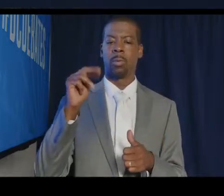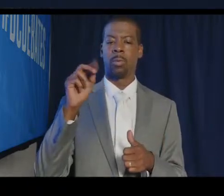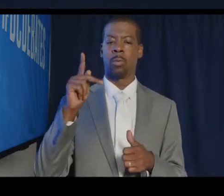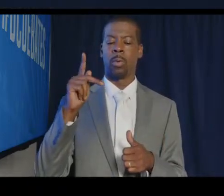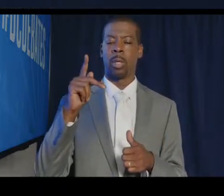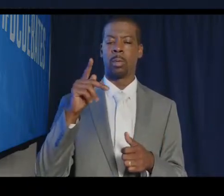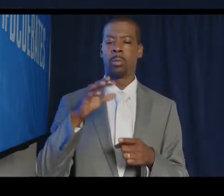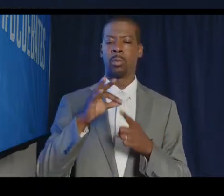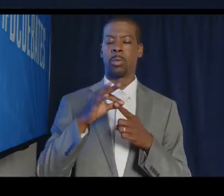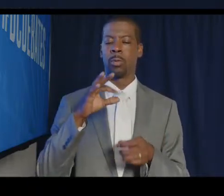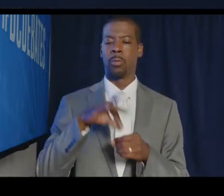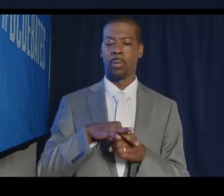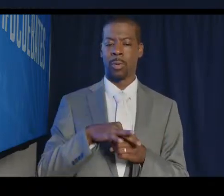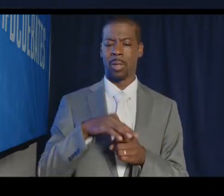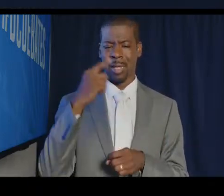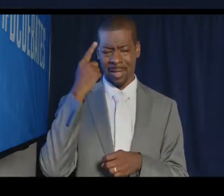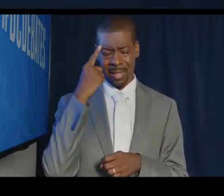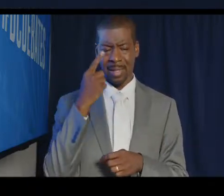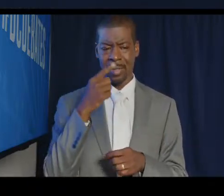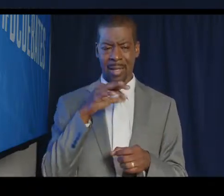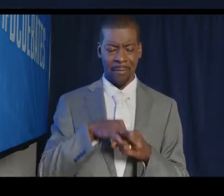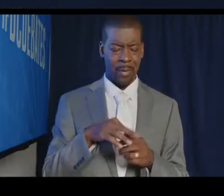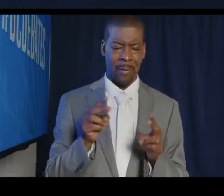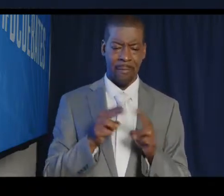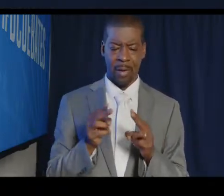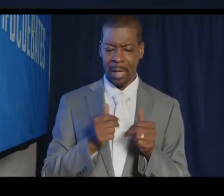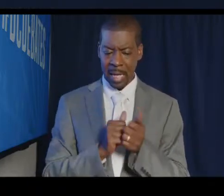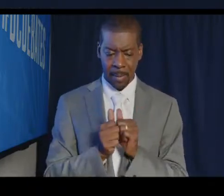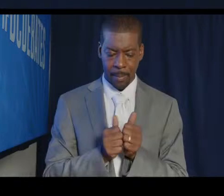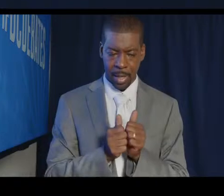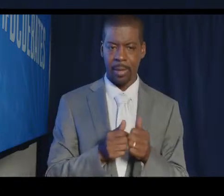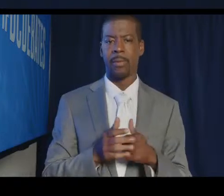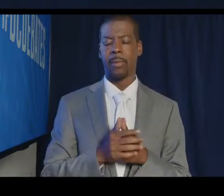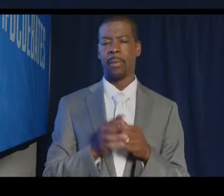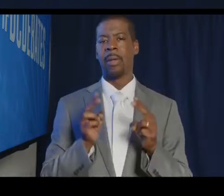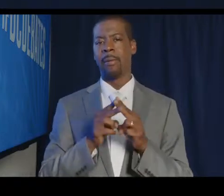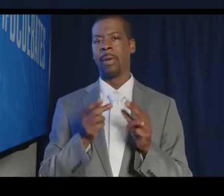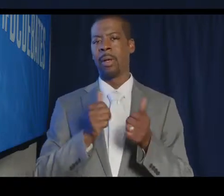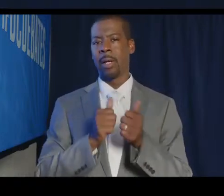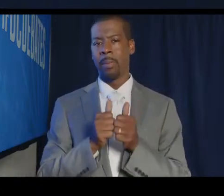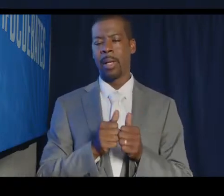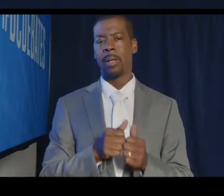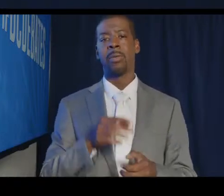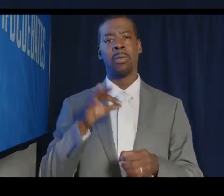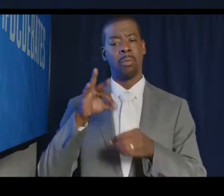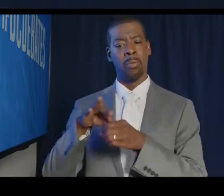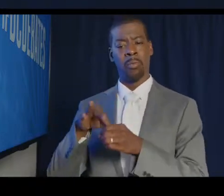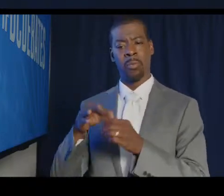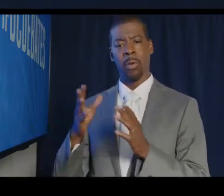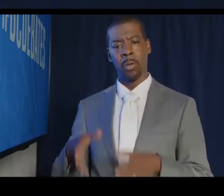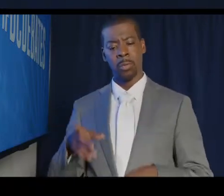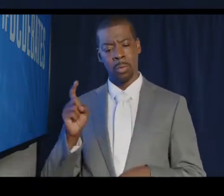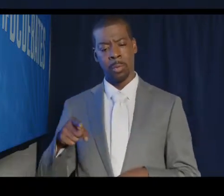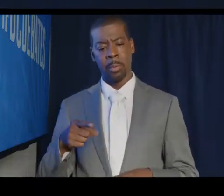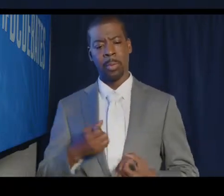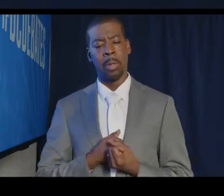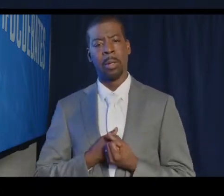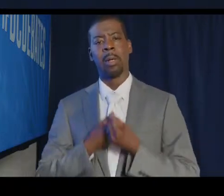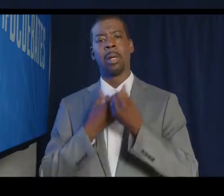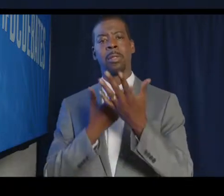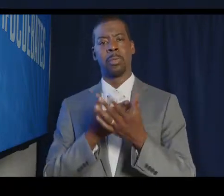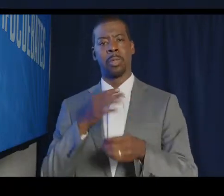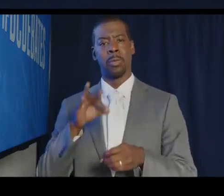are continue to be as competitive as they are, then voters deserve a better way to be able to express their vote, where someone actually has to